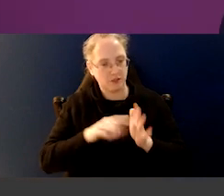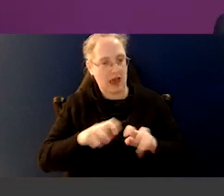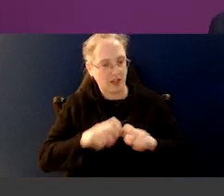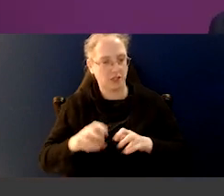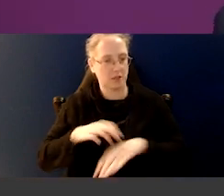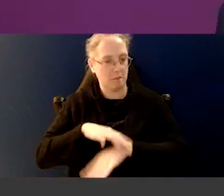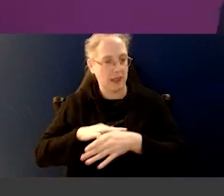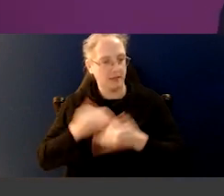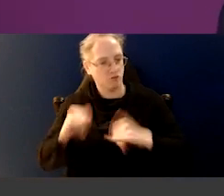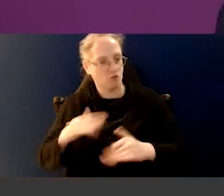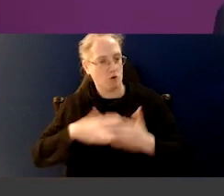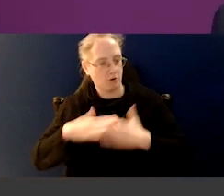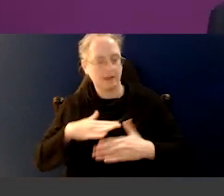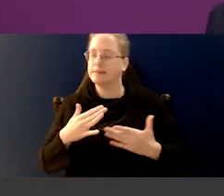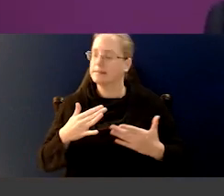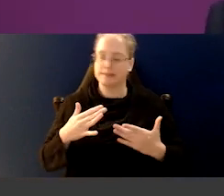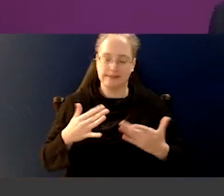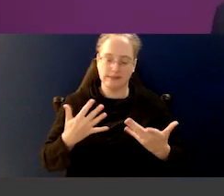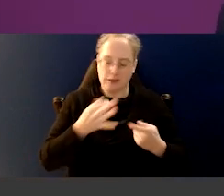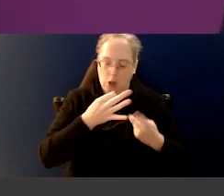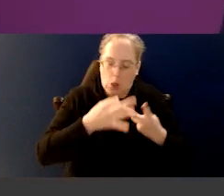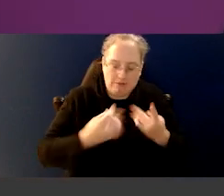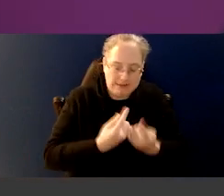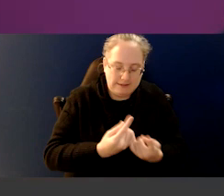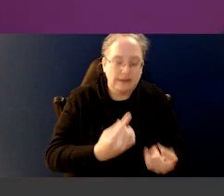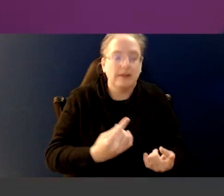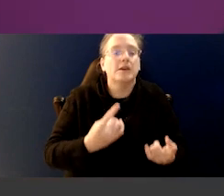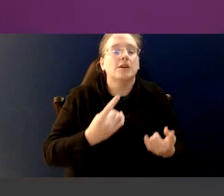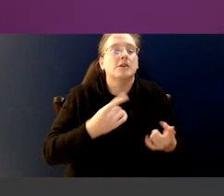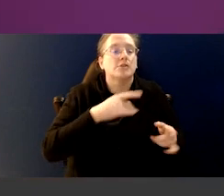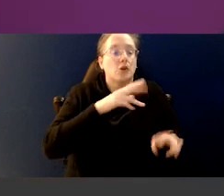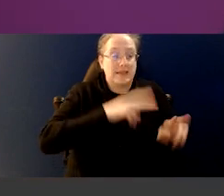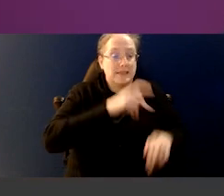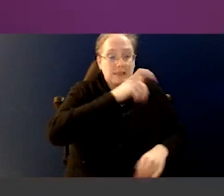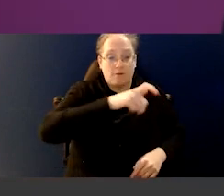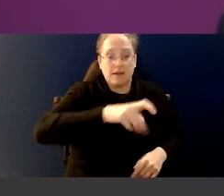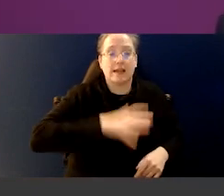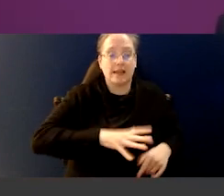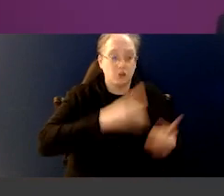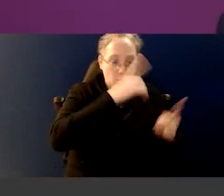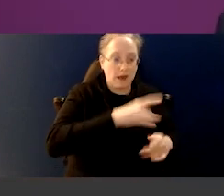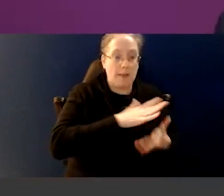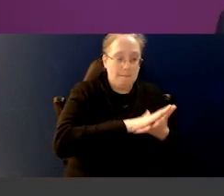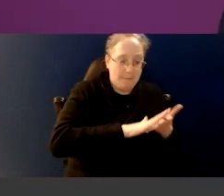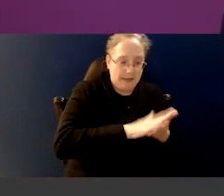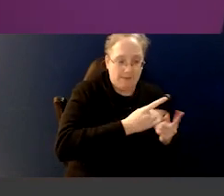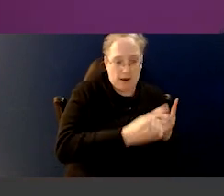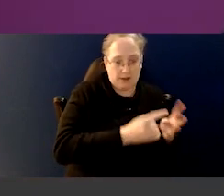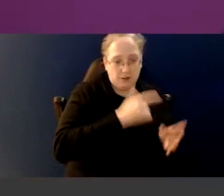at the definitions for each of those terms when they look at complaints, which obviously adds a layer of